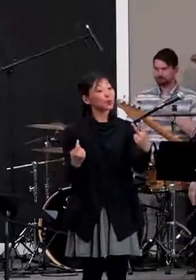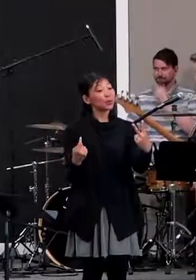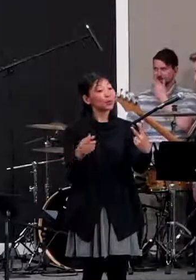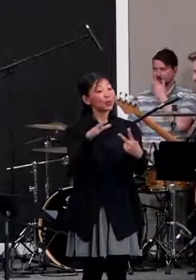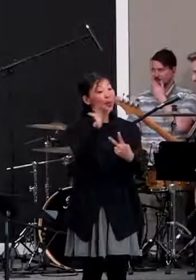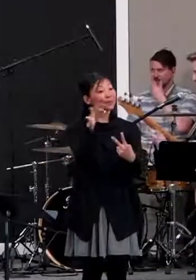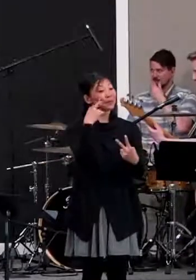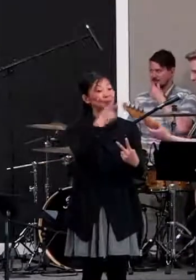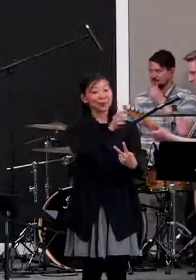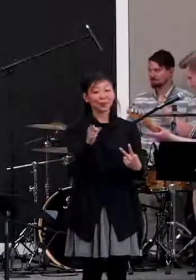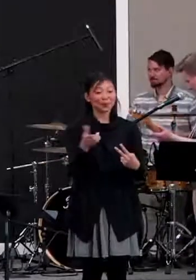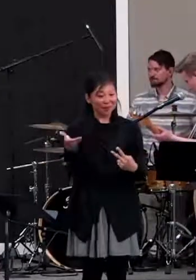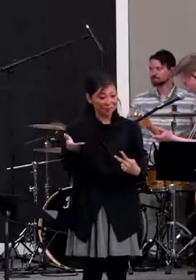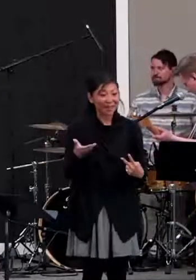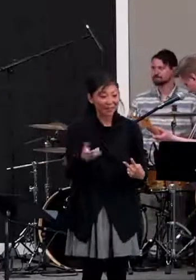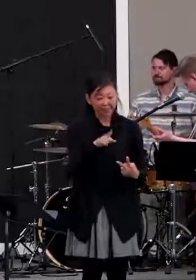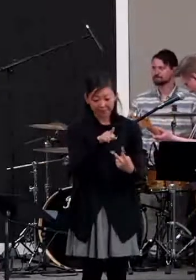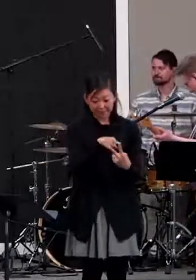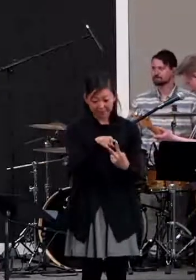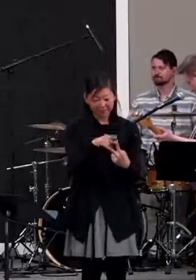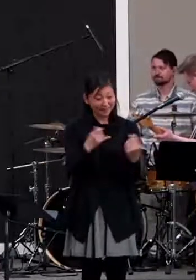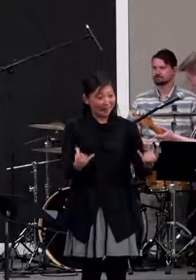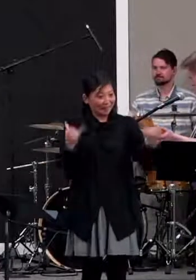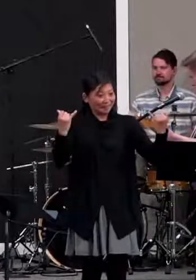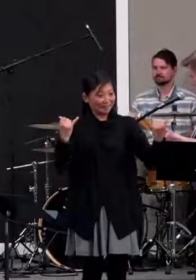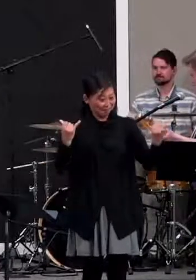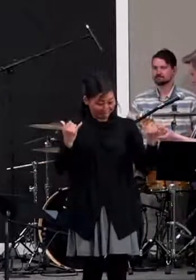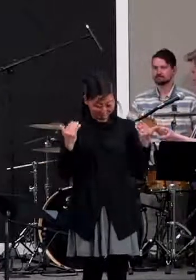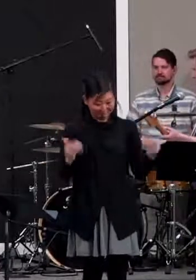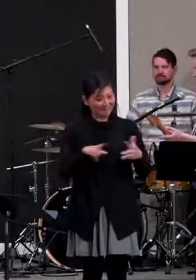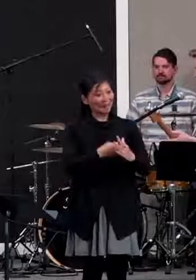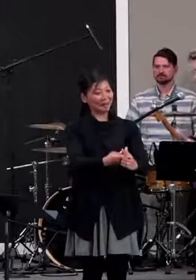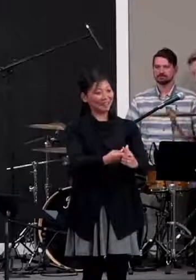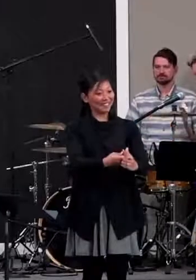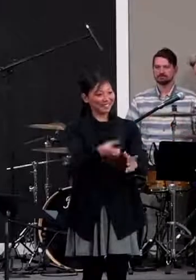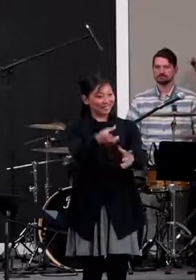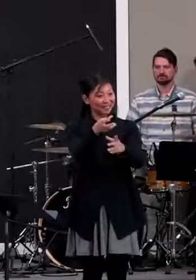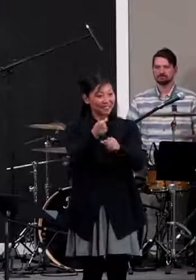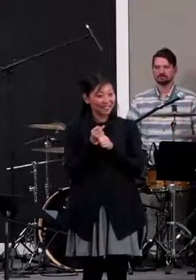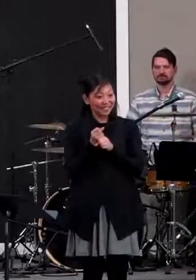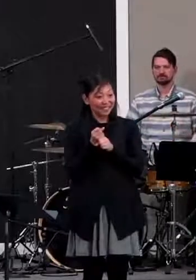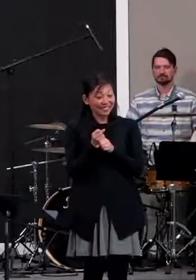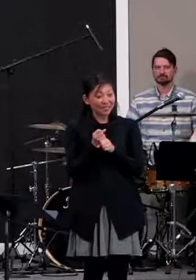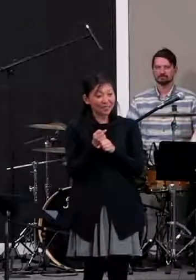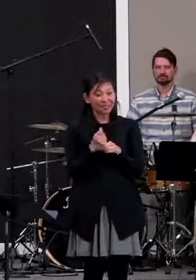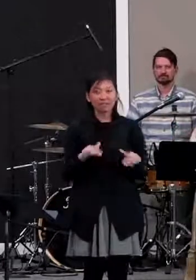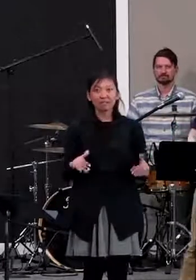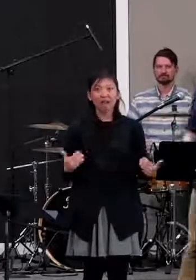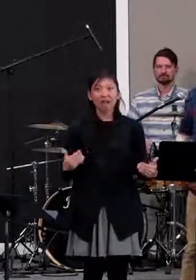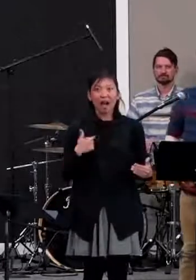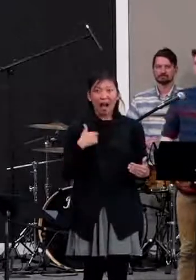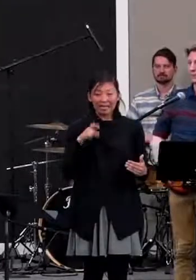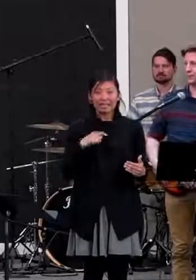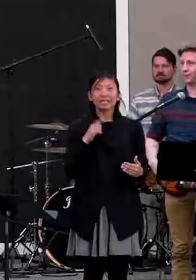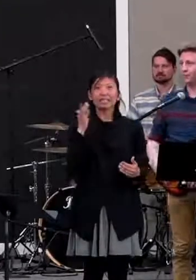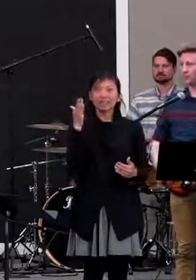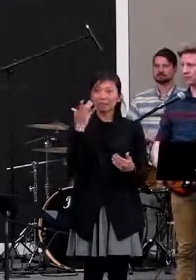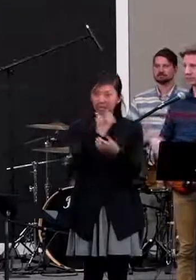you. One, today could be the day. Today might be the day that you say, I need him to save